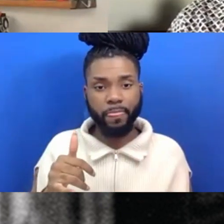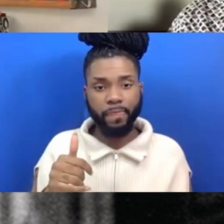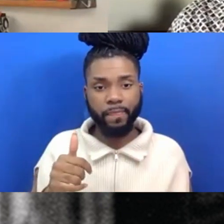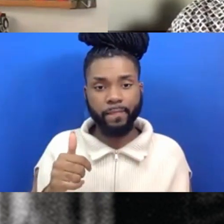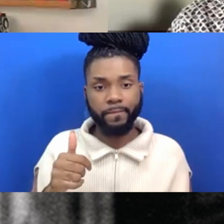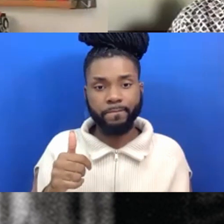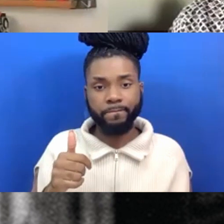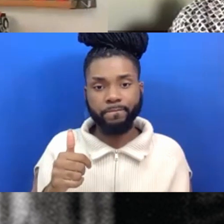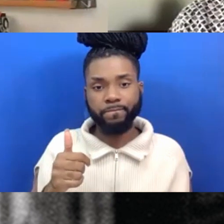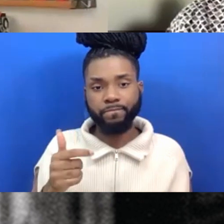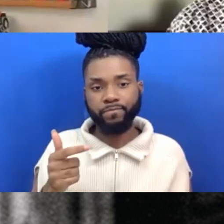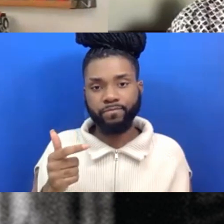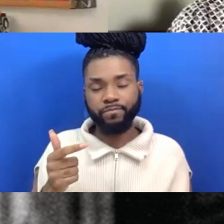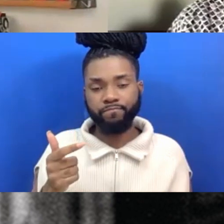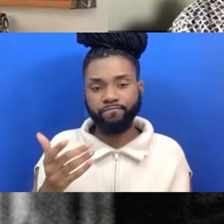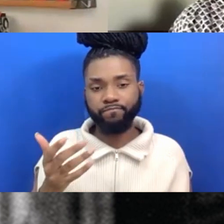being able to